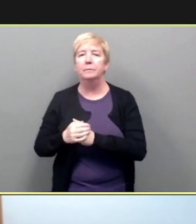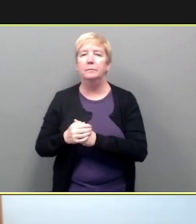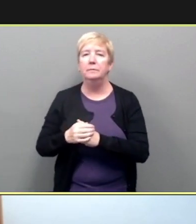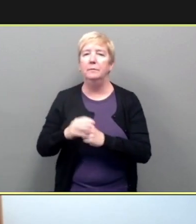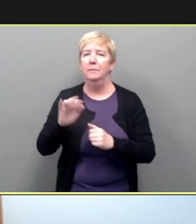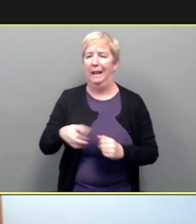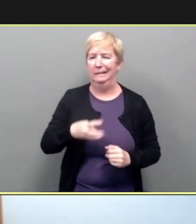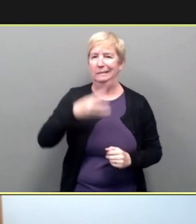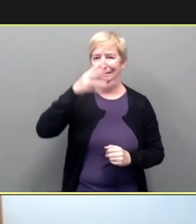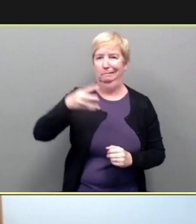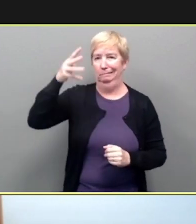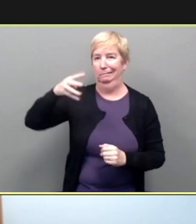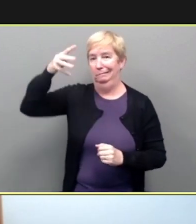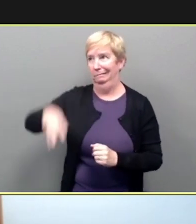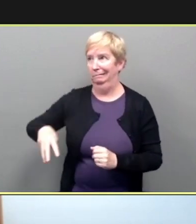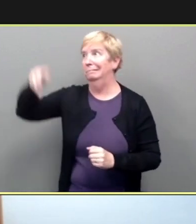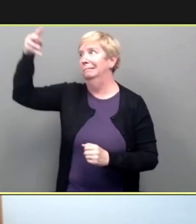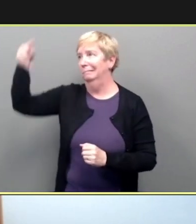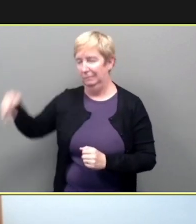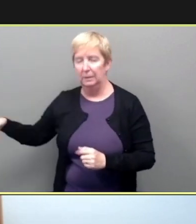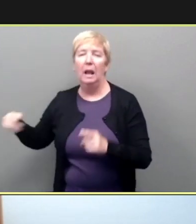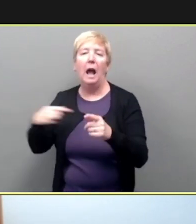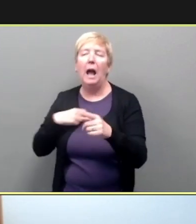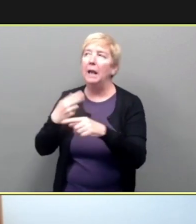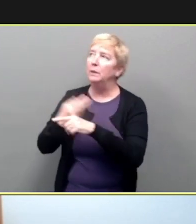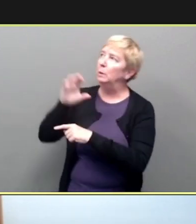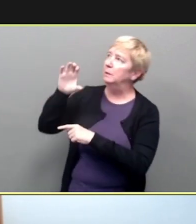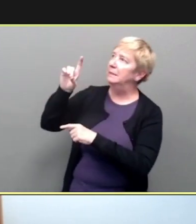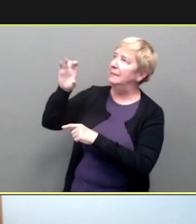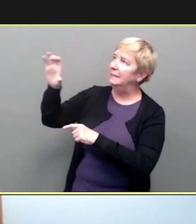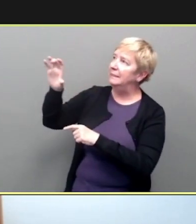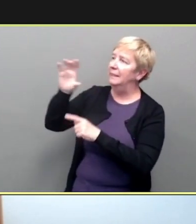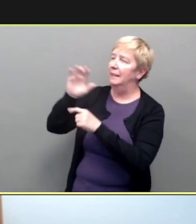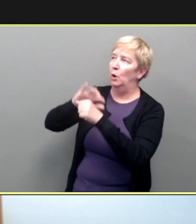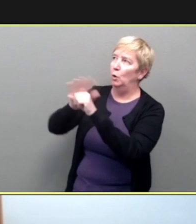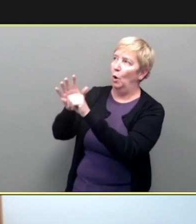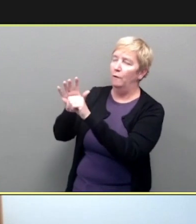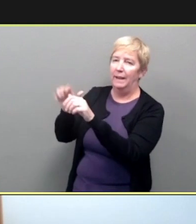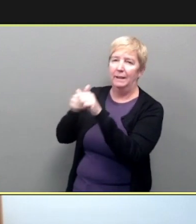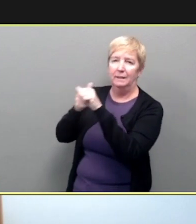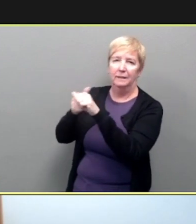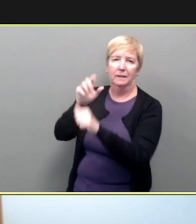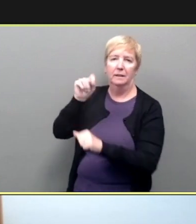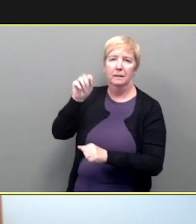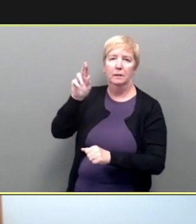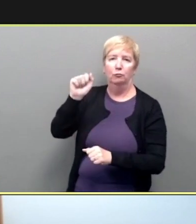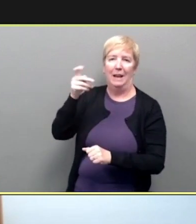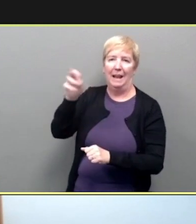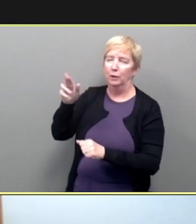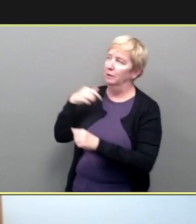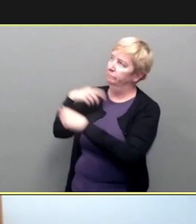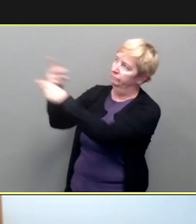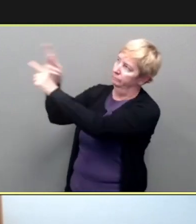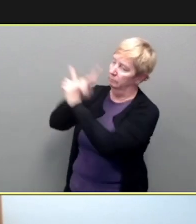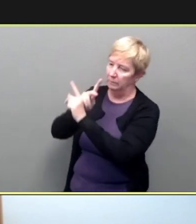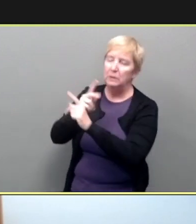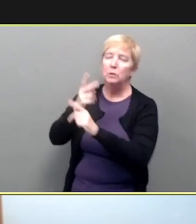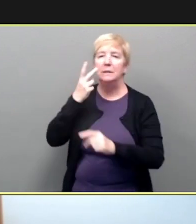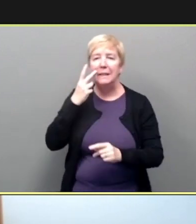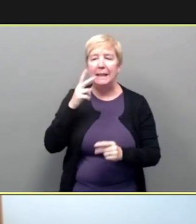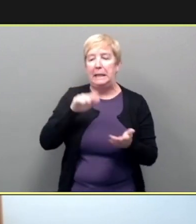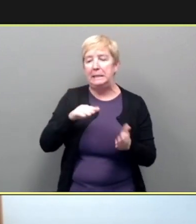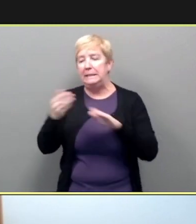used the CDC COVID tracker just to take a quick look and to compare death rates per